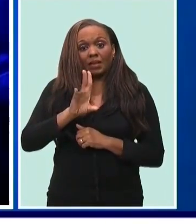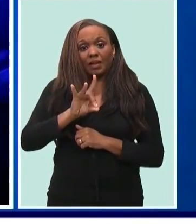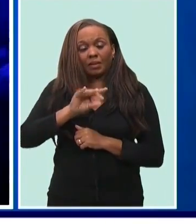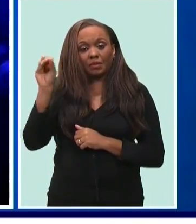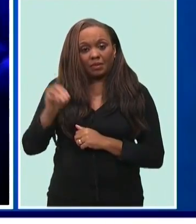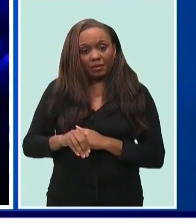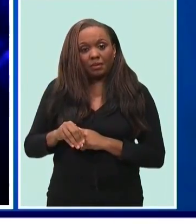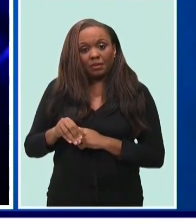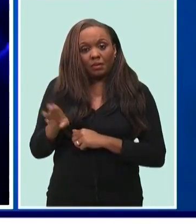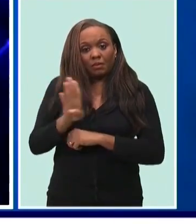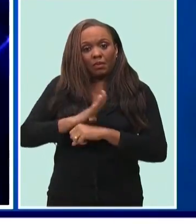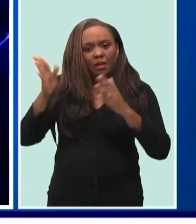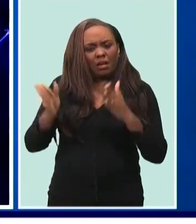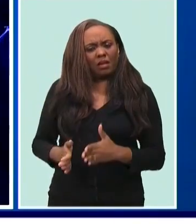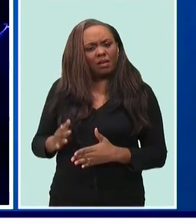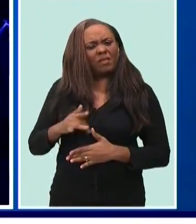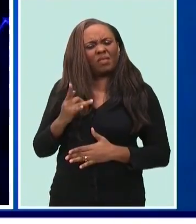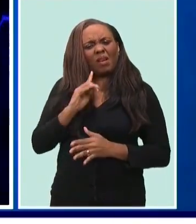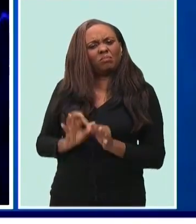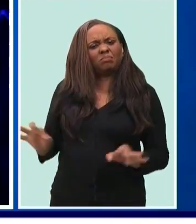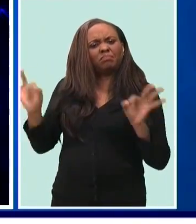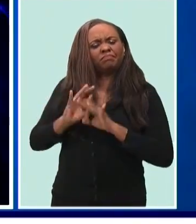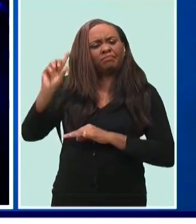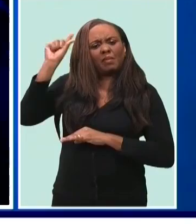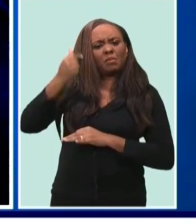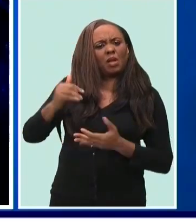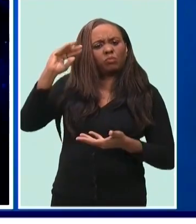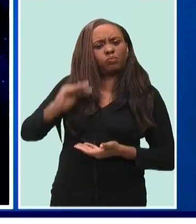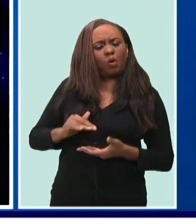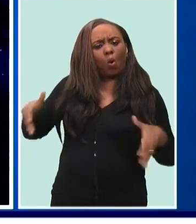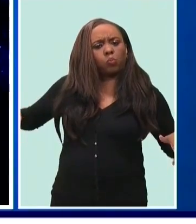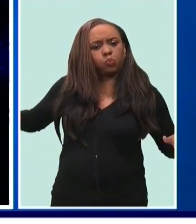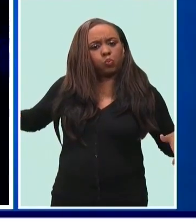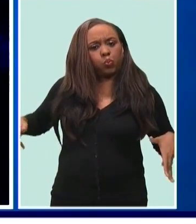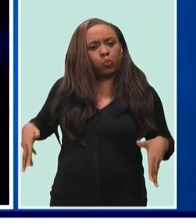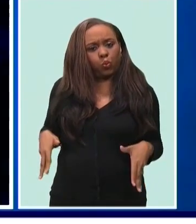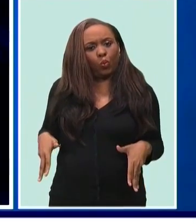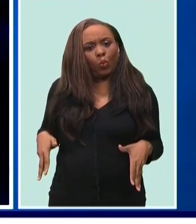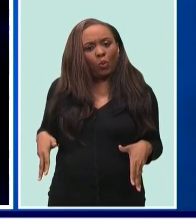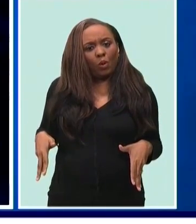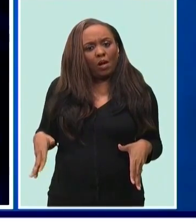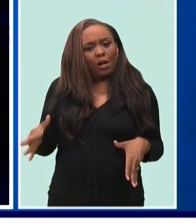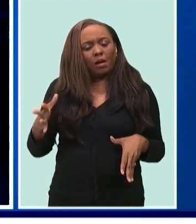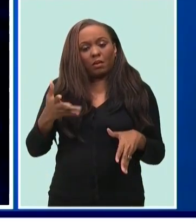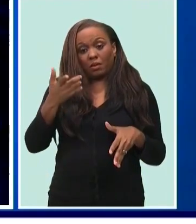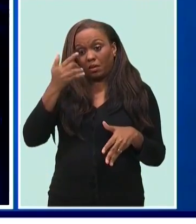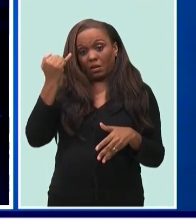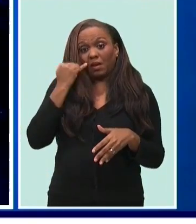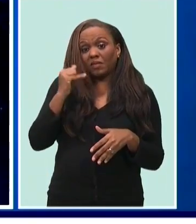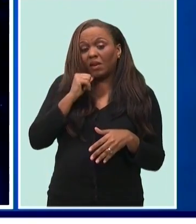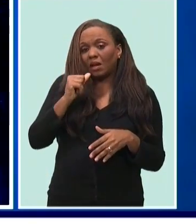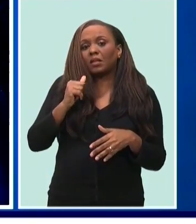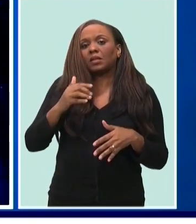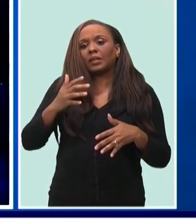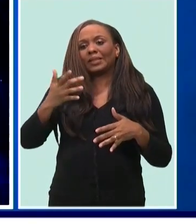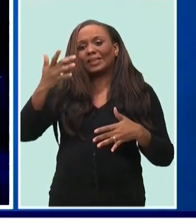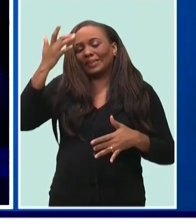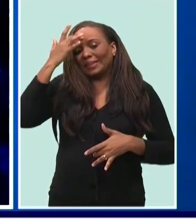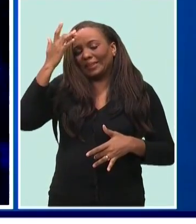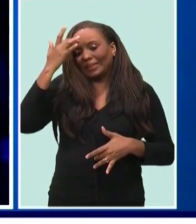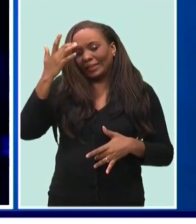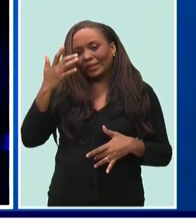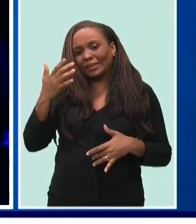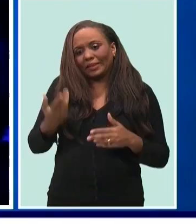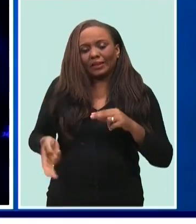that it is important that government take steps to reduce obesity and the related non-communicable diseases. And finally, there